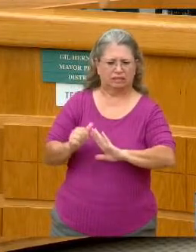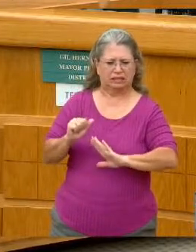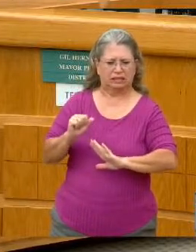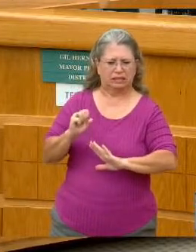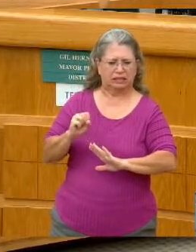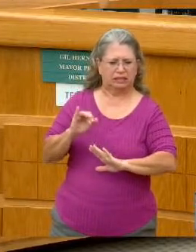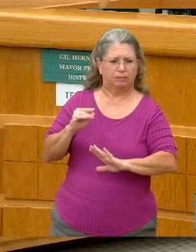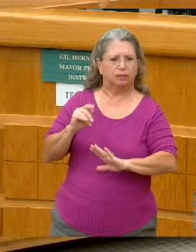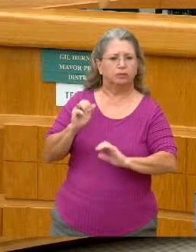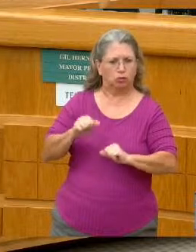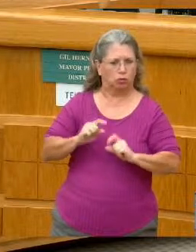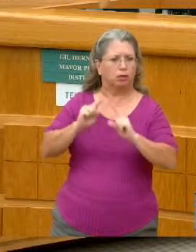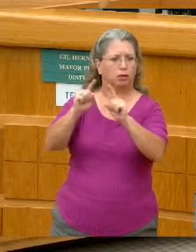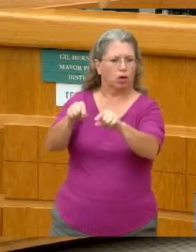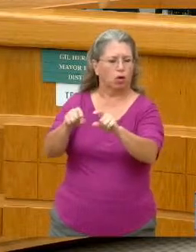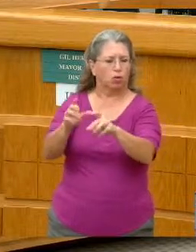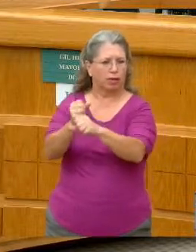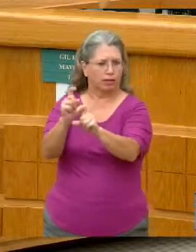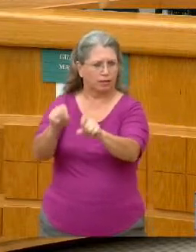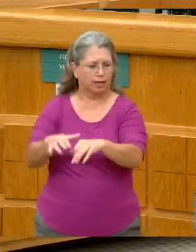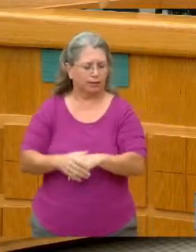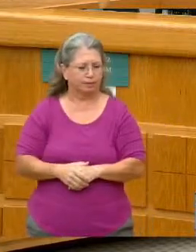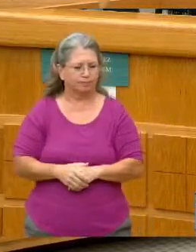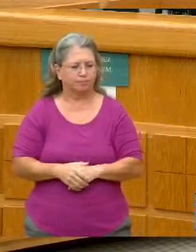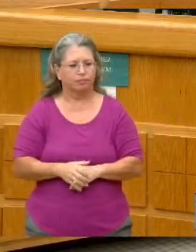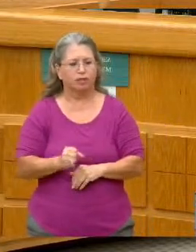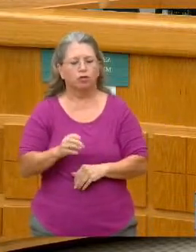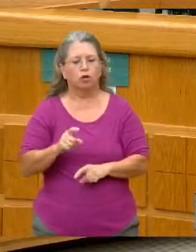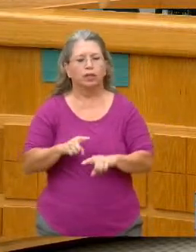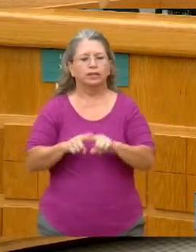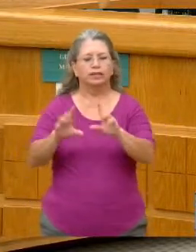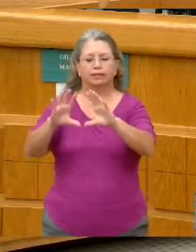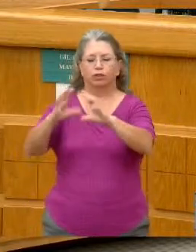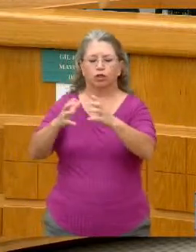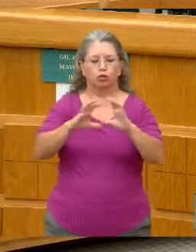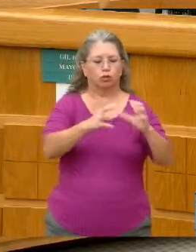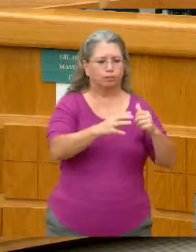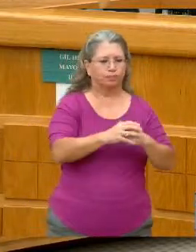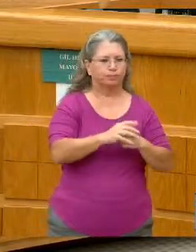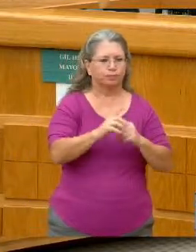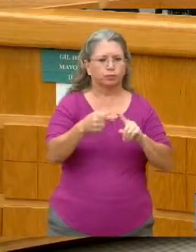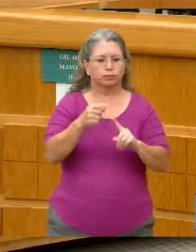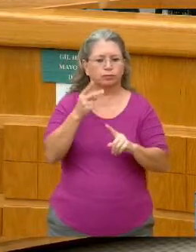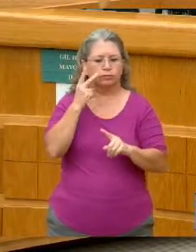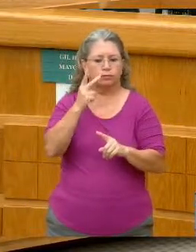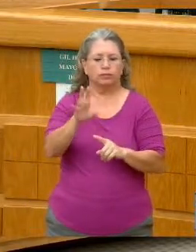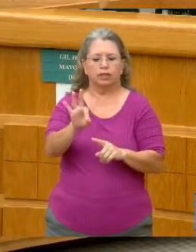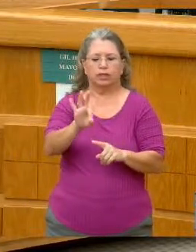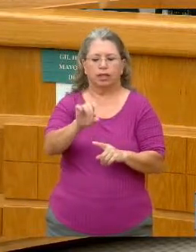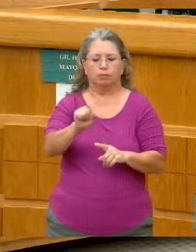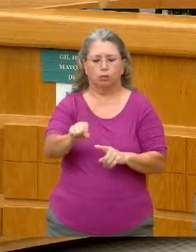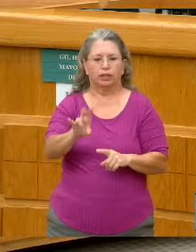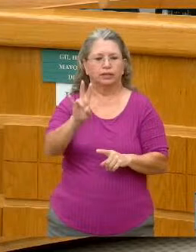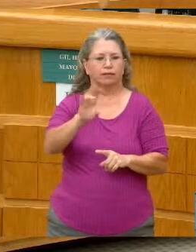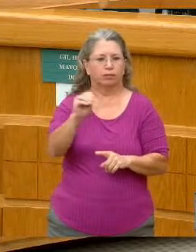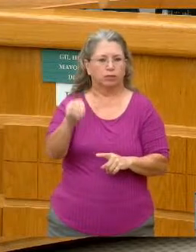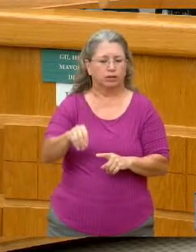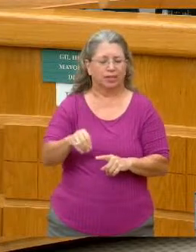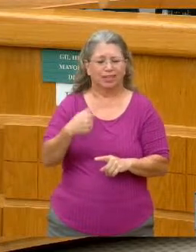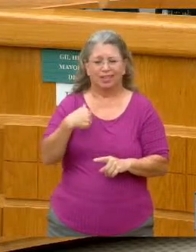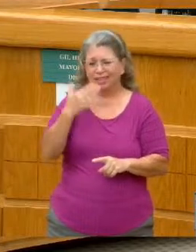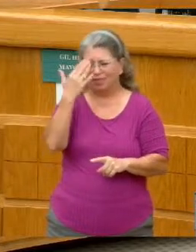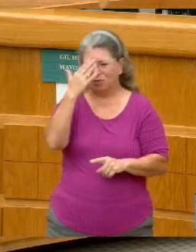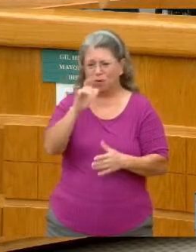a different sampling of the population of the coastal bend when you look at this 9.7%. We don't know if it's a